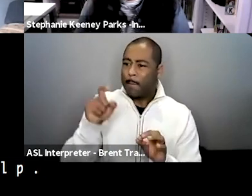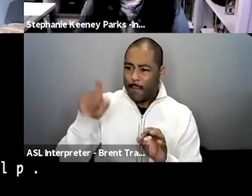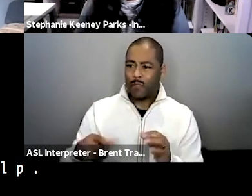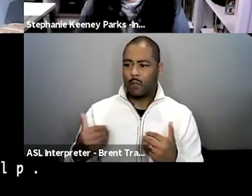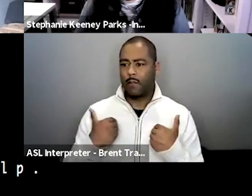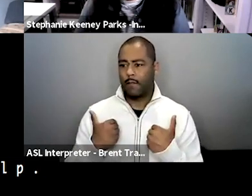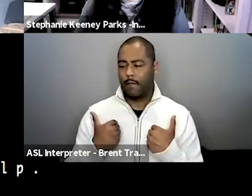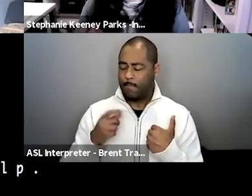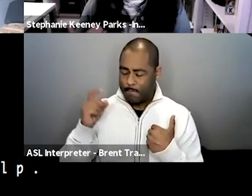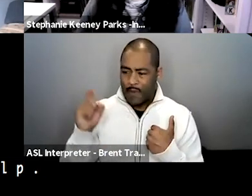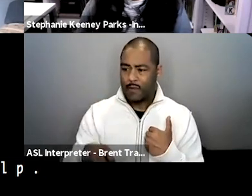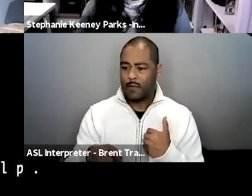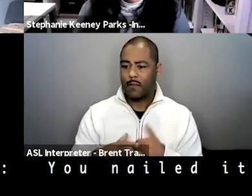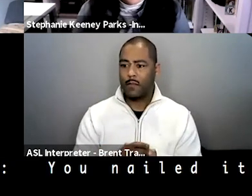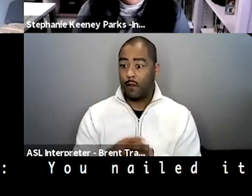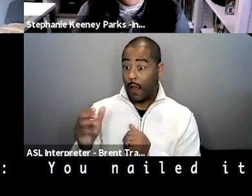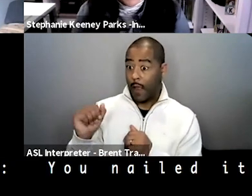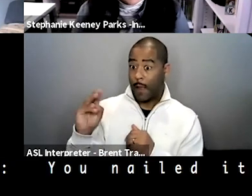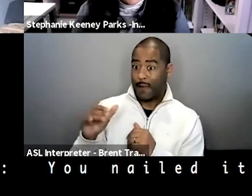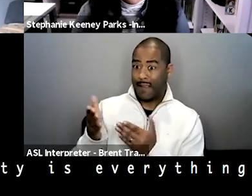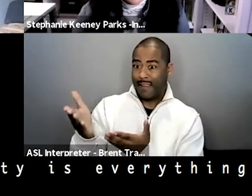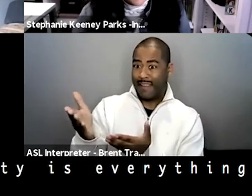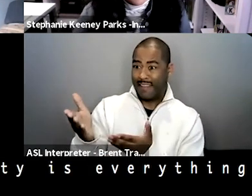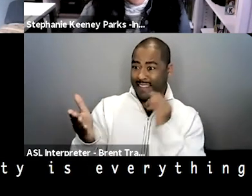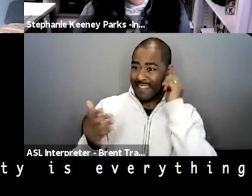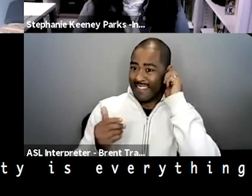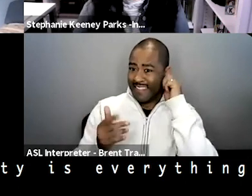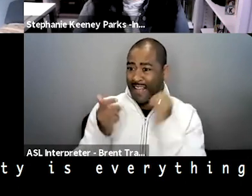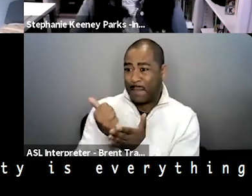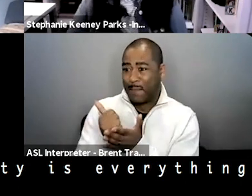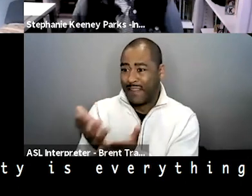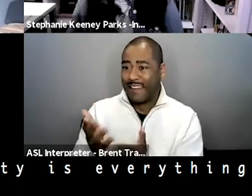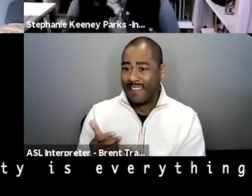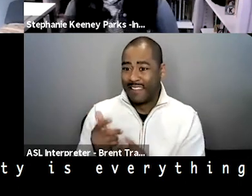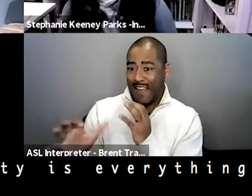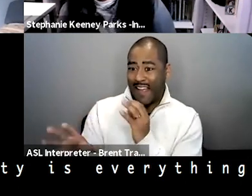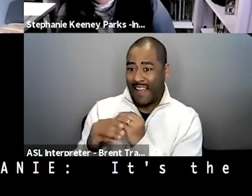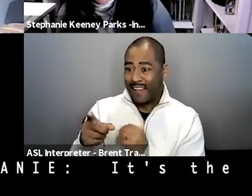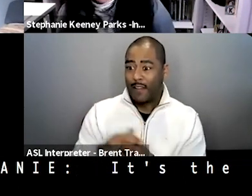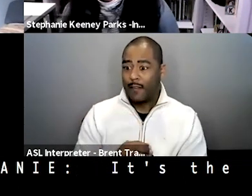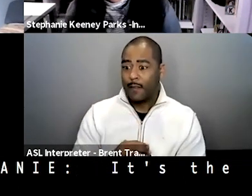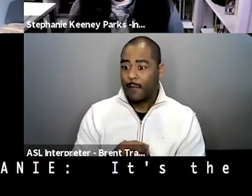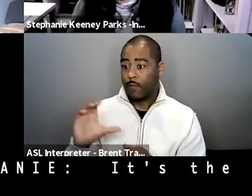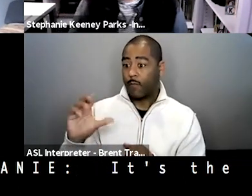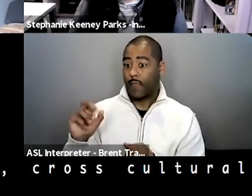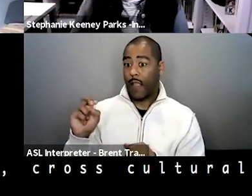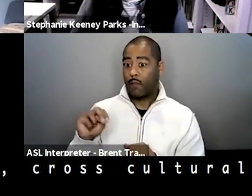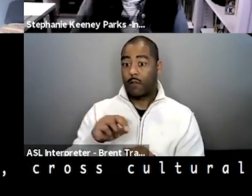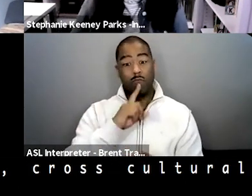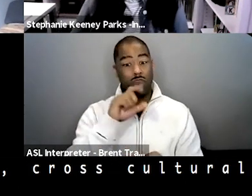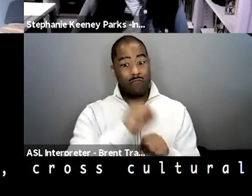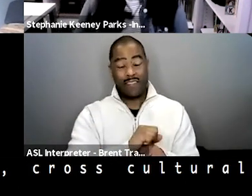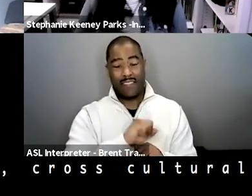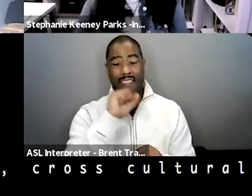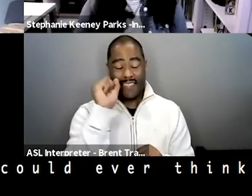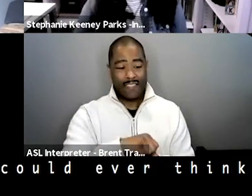central to this, absolutely. Amy, help. I know you guys, you nailed it. It's community is everything. Yeah,